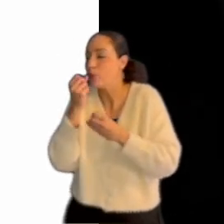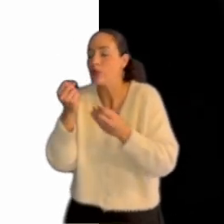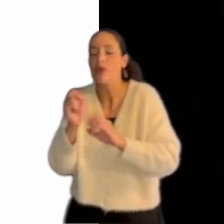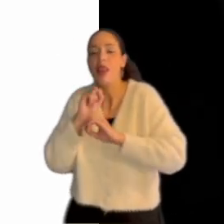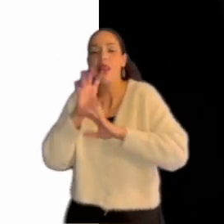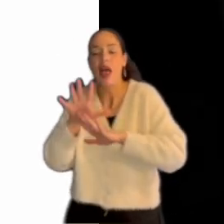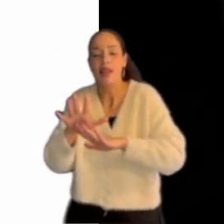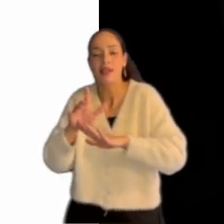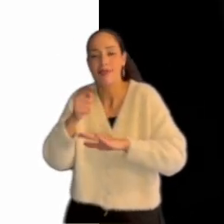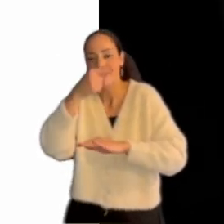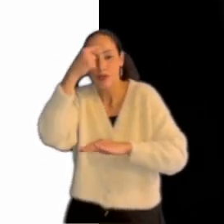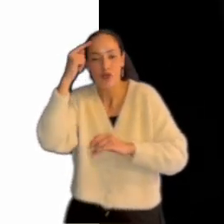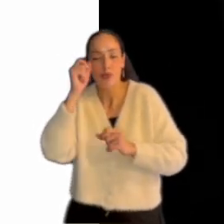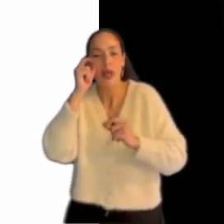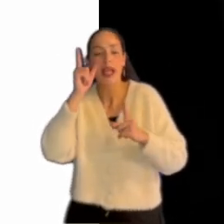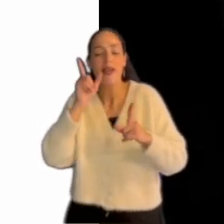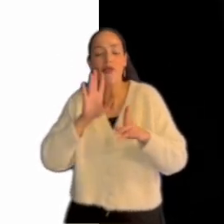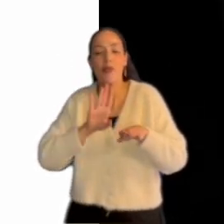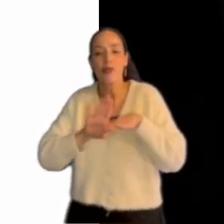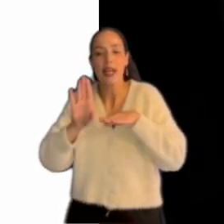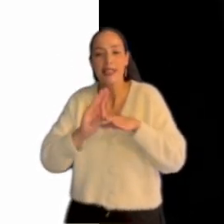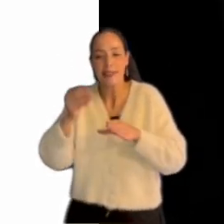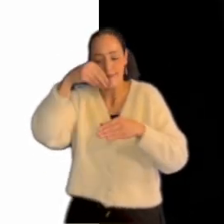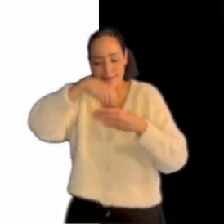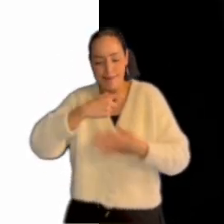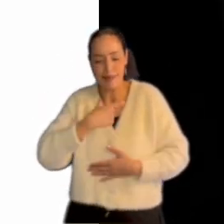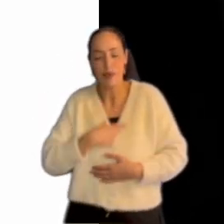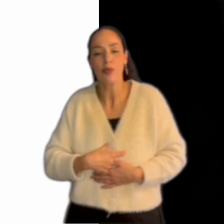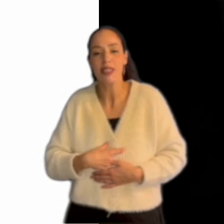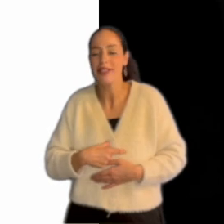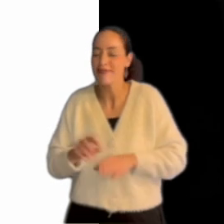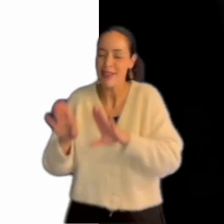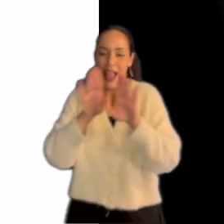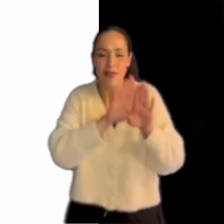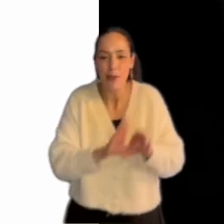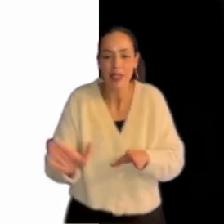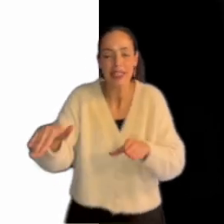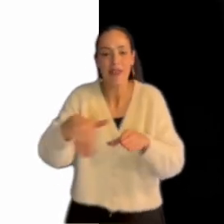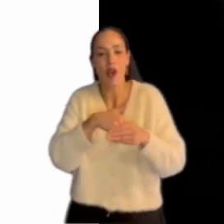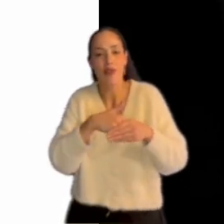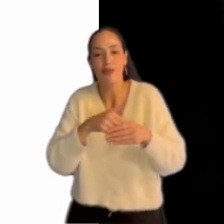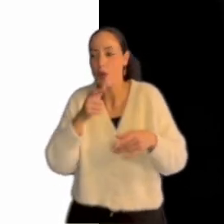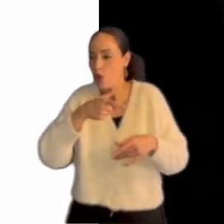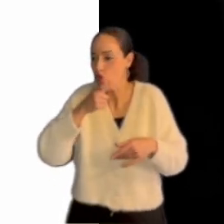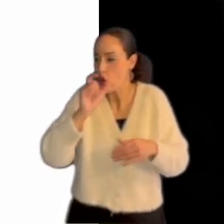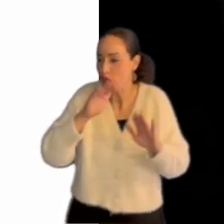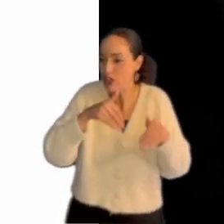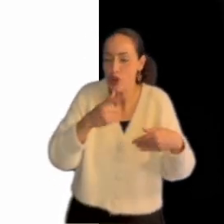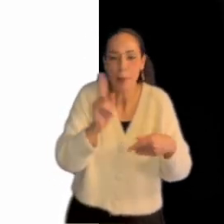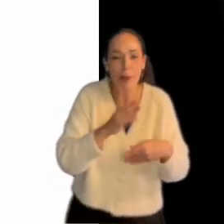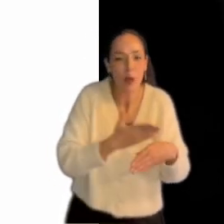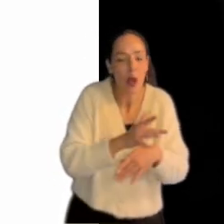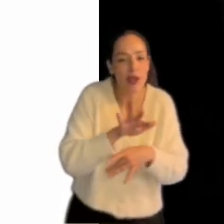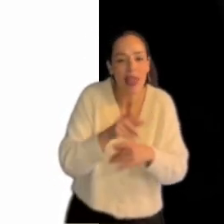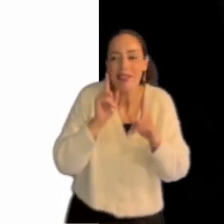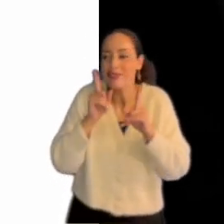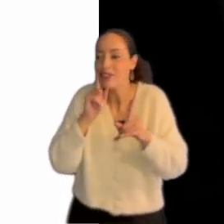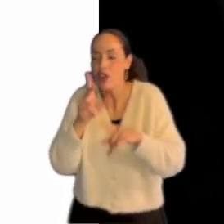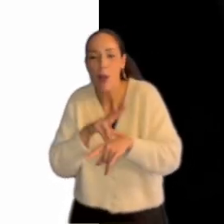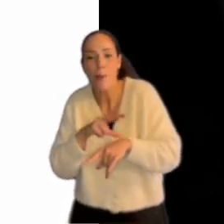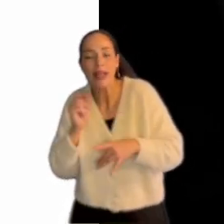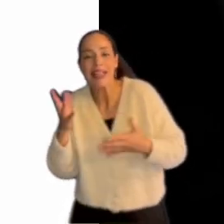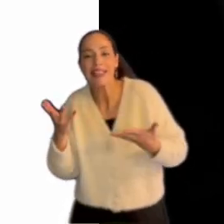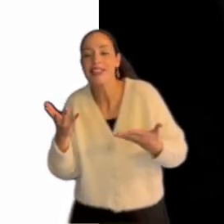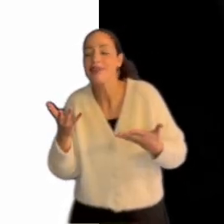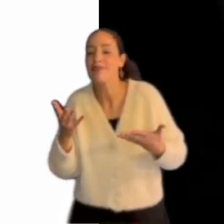officer, right through to the palliative care nurse, all of us should expect and practice a trauma-informed approach. It is a way of being,